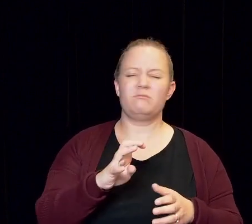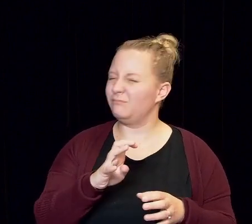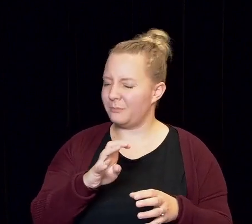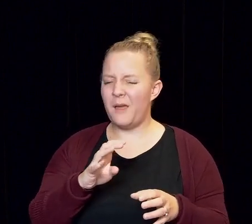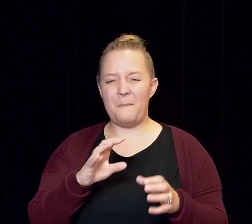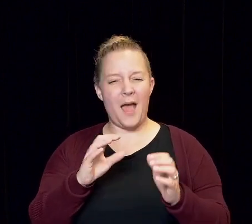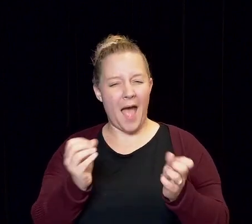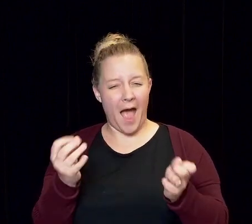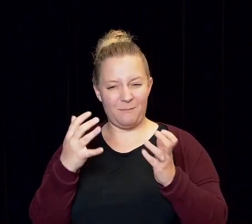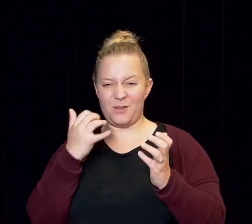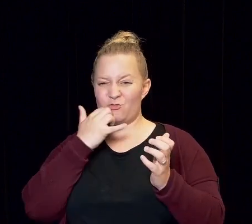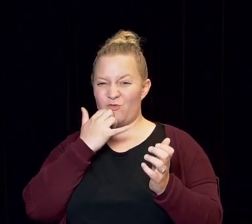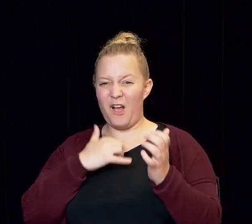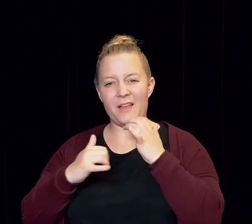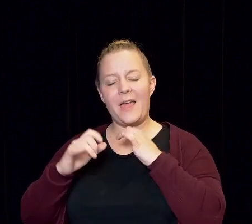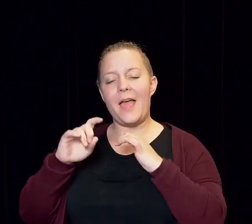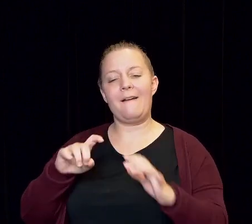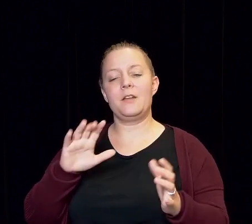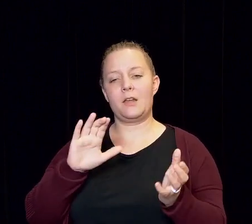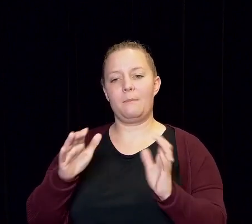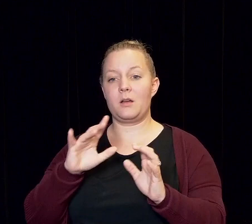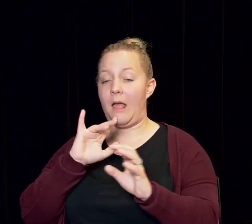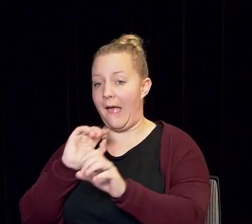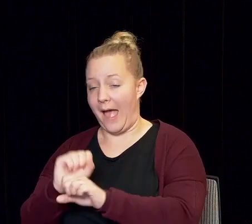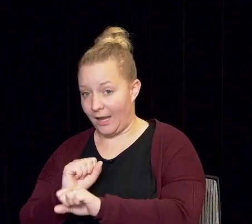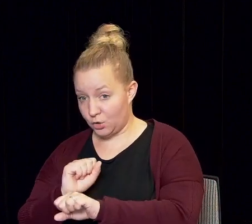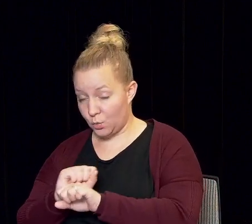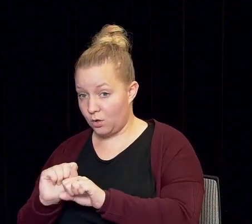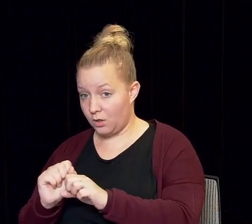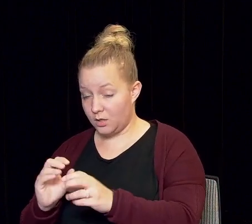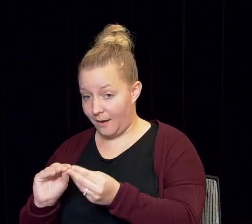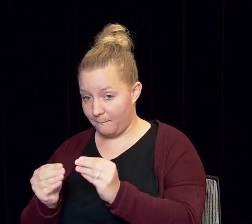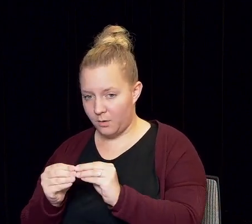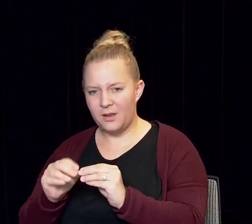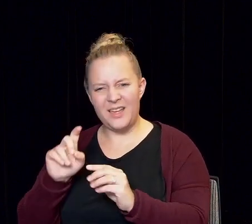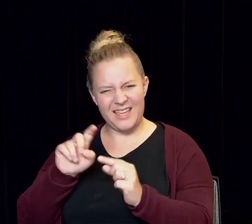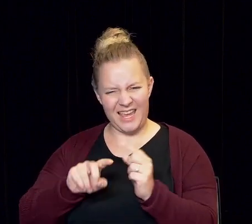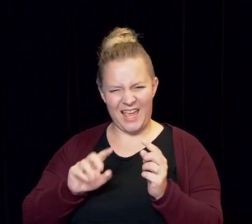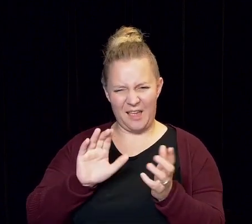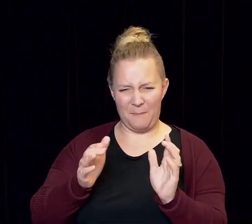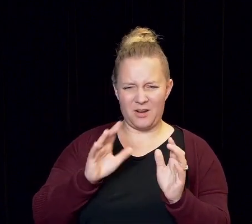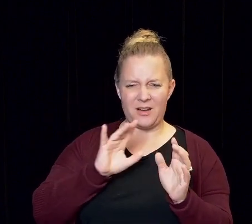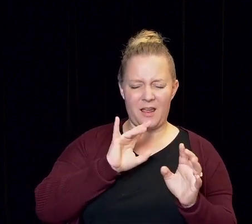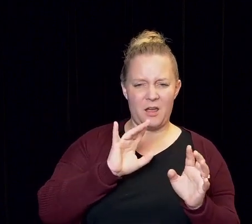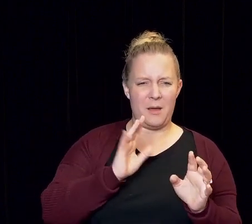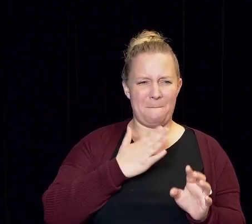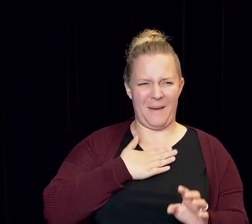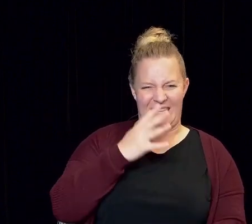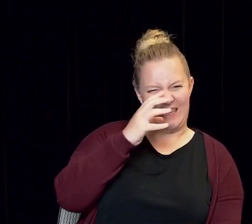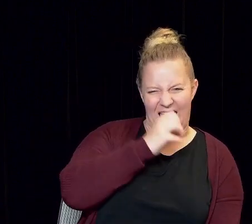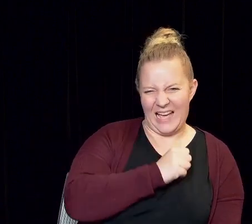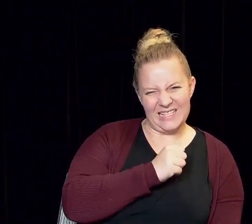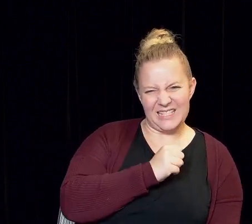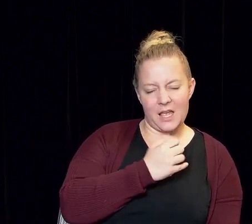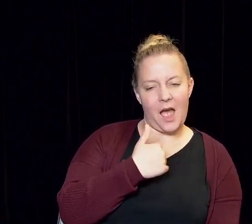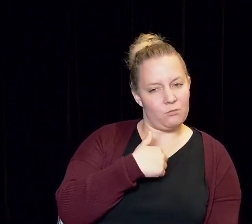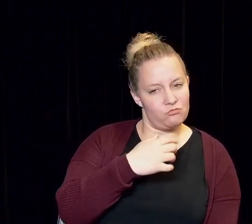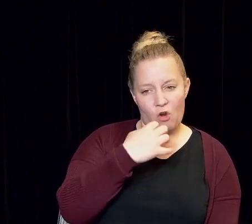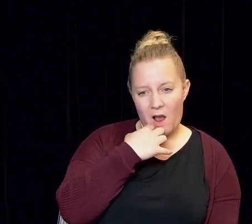far off she was, we have to compare it to reality, because, of course, we're not going to compare it to her own guess because she's right on at her own